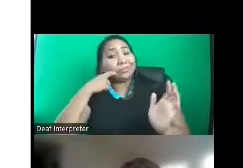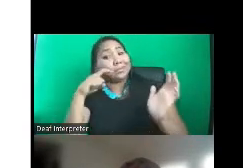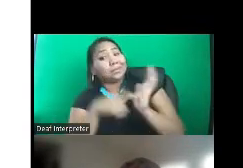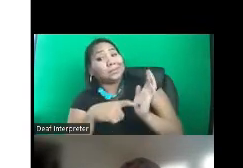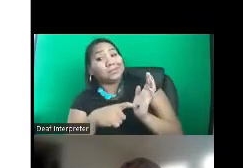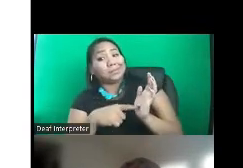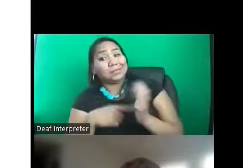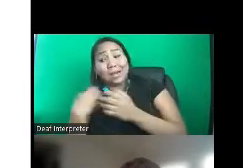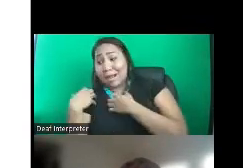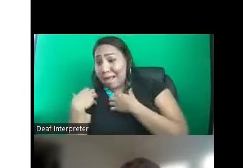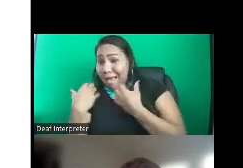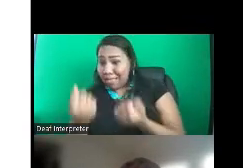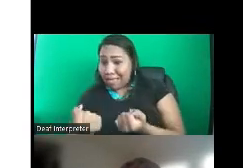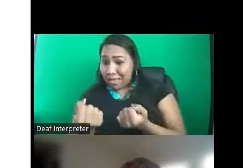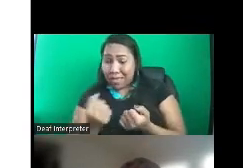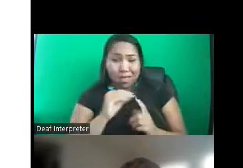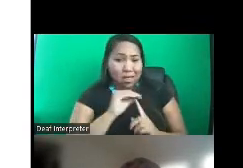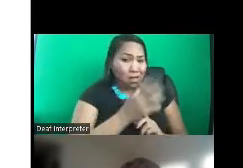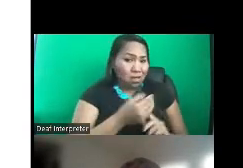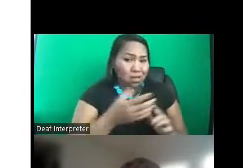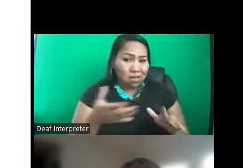different meaning for everyone.